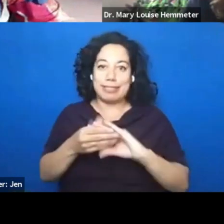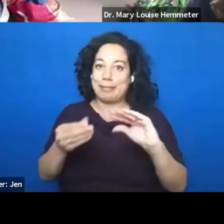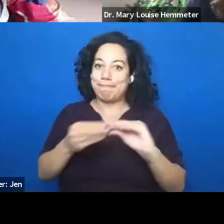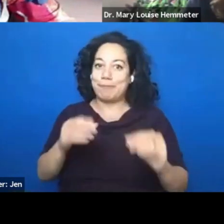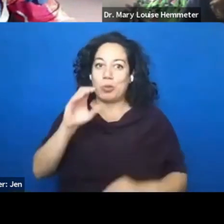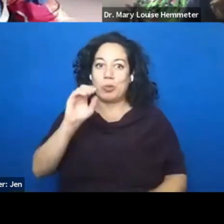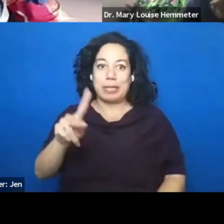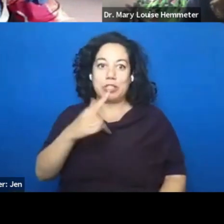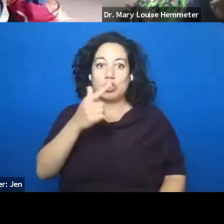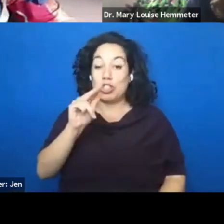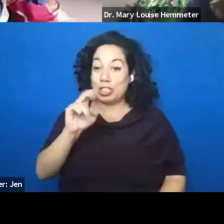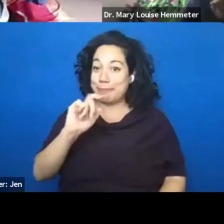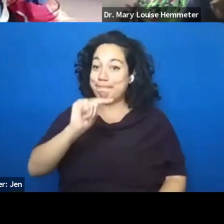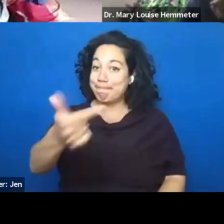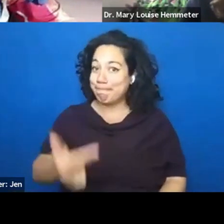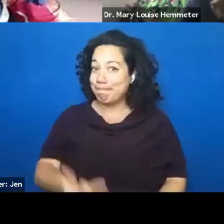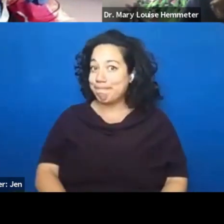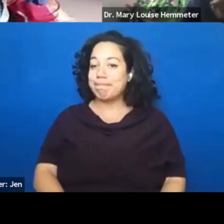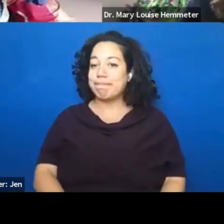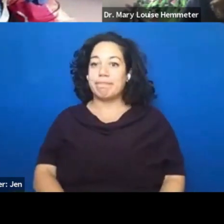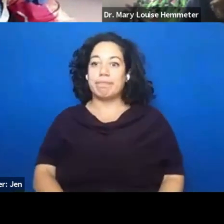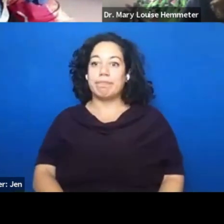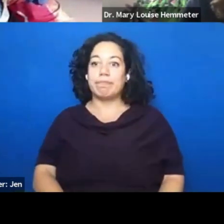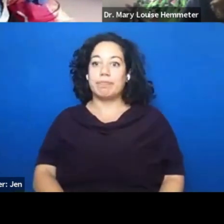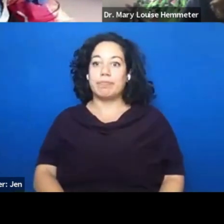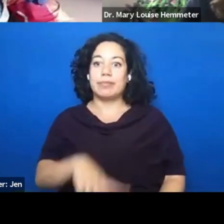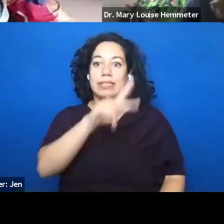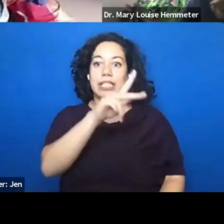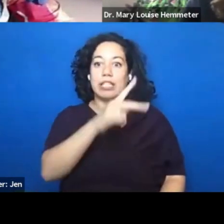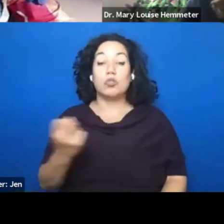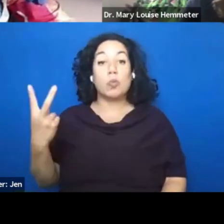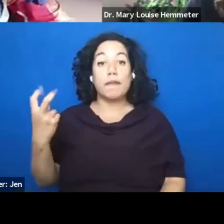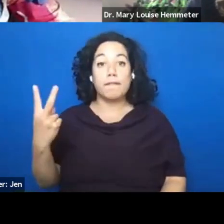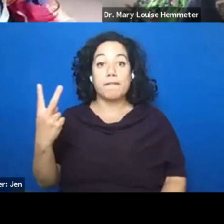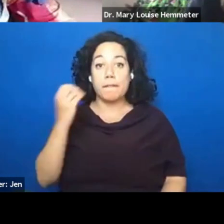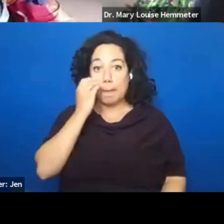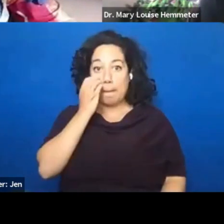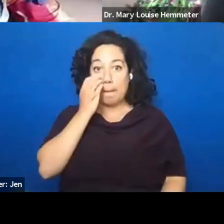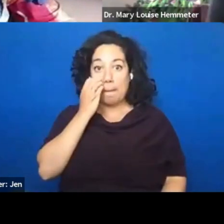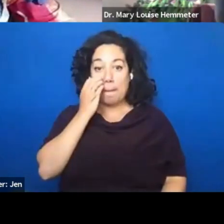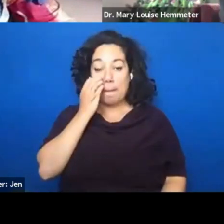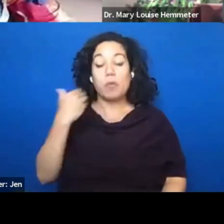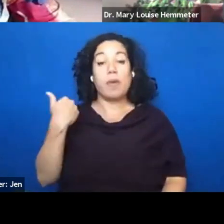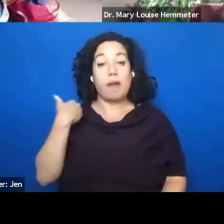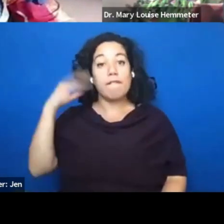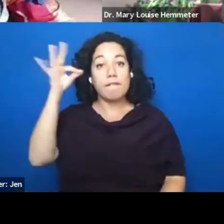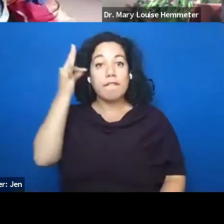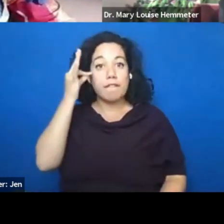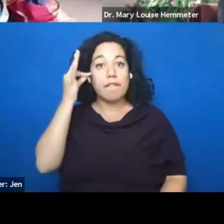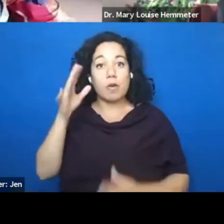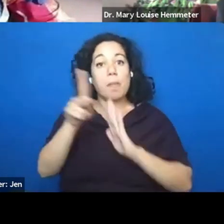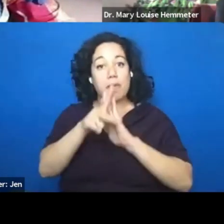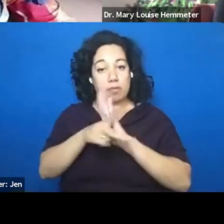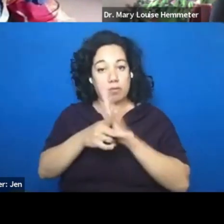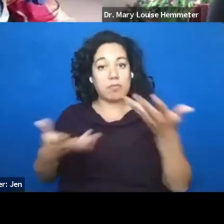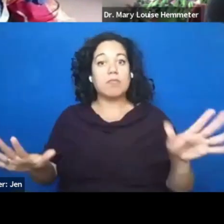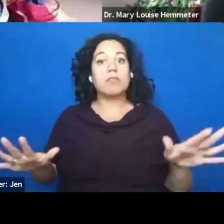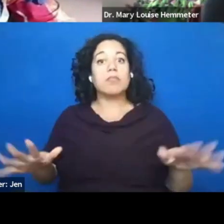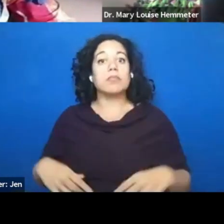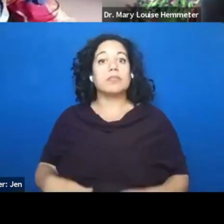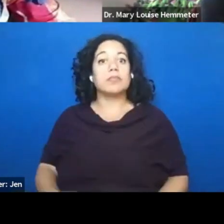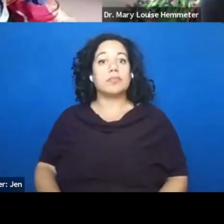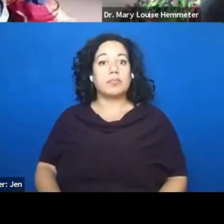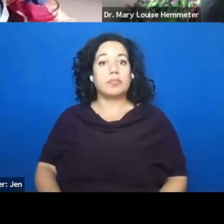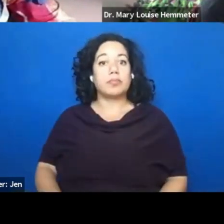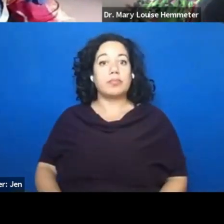you? Sure. In the K-12 sector, we have a set of federal policies that essentially emanated